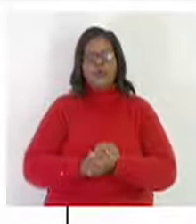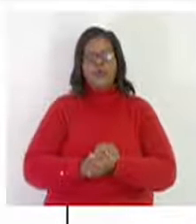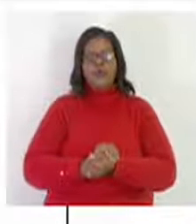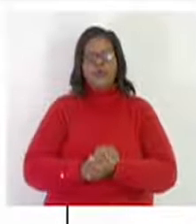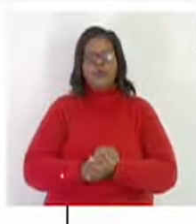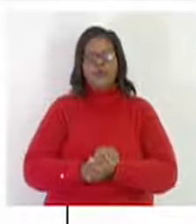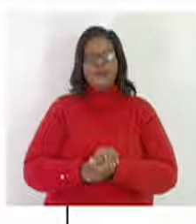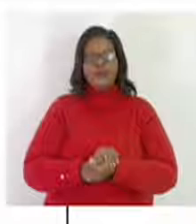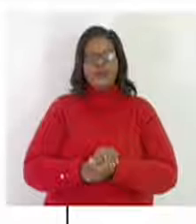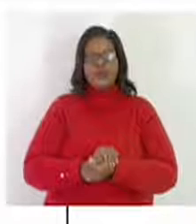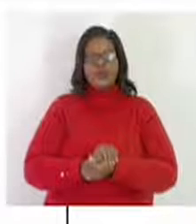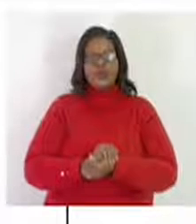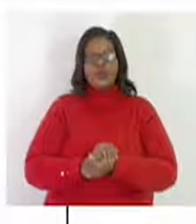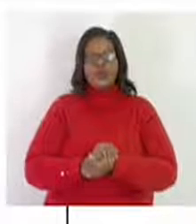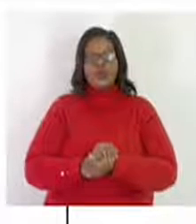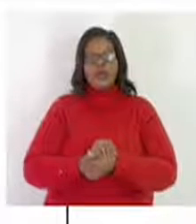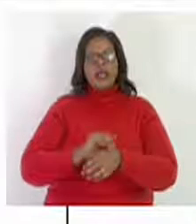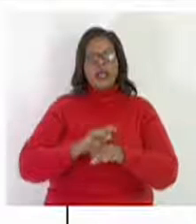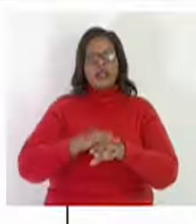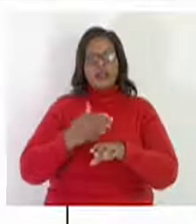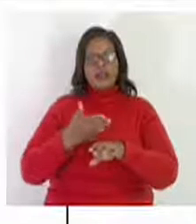which is given there, which is